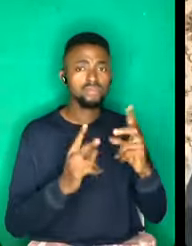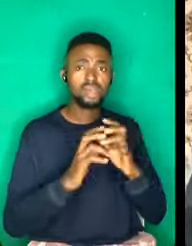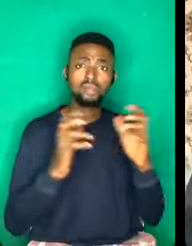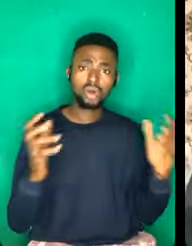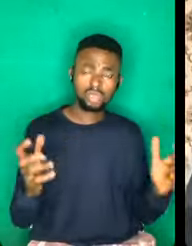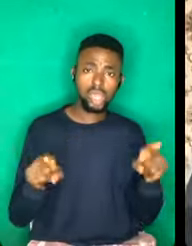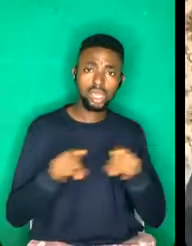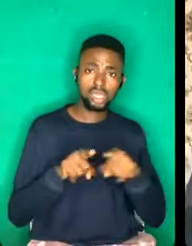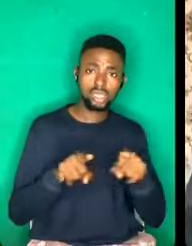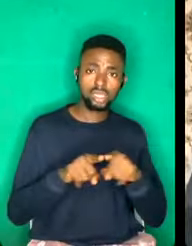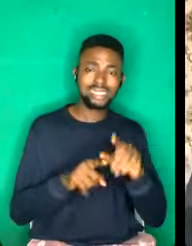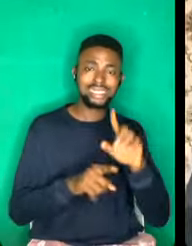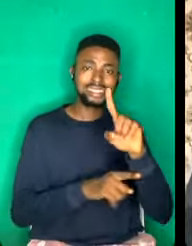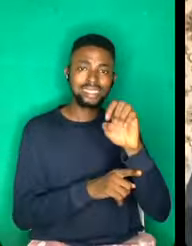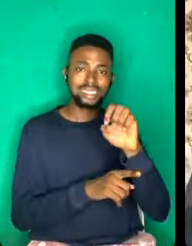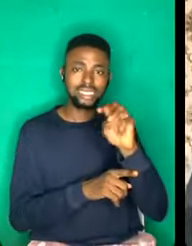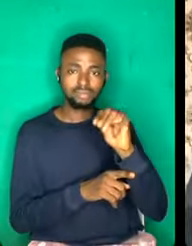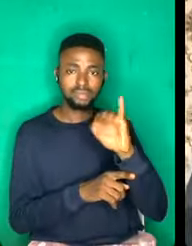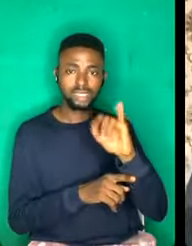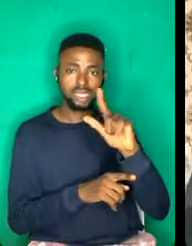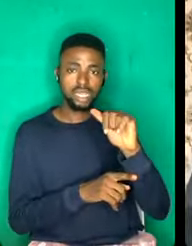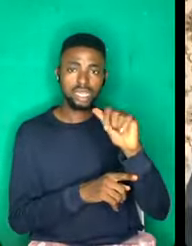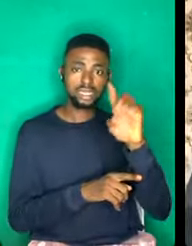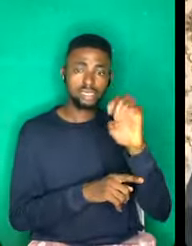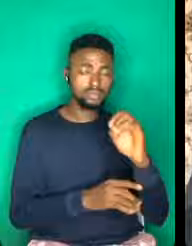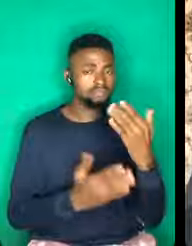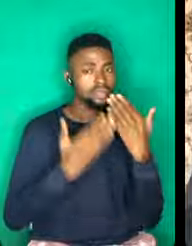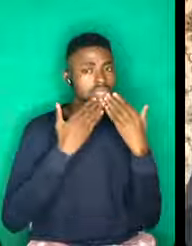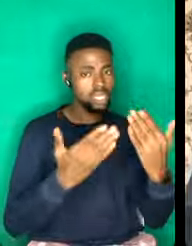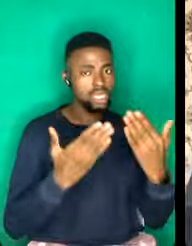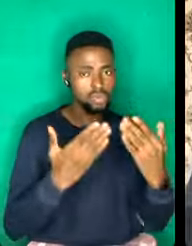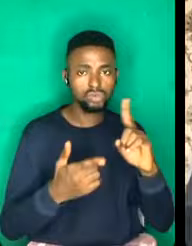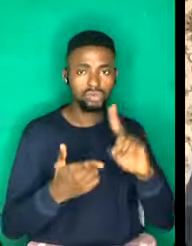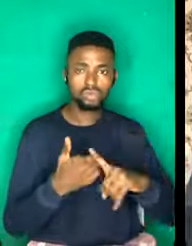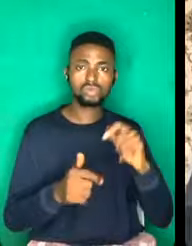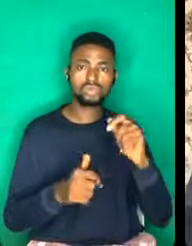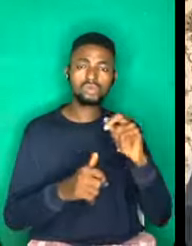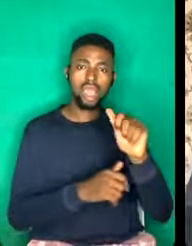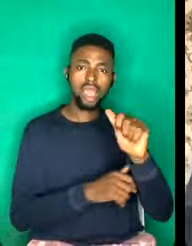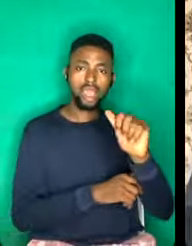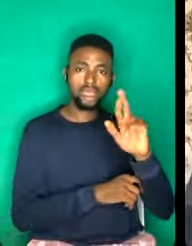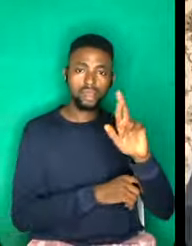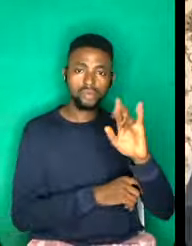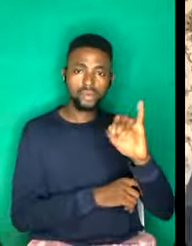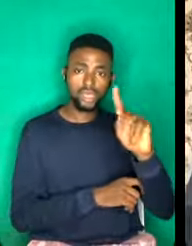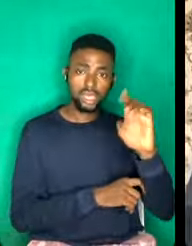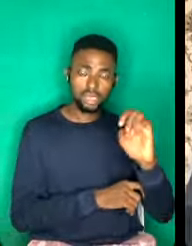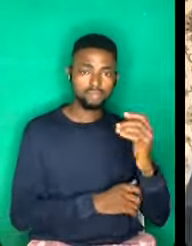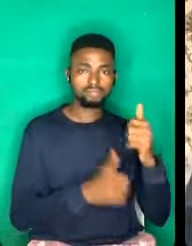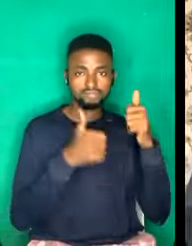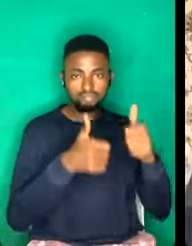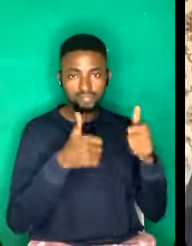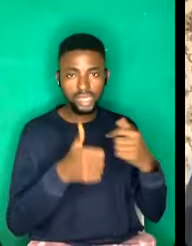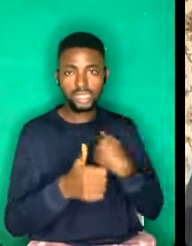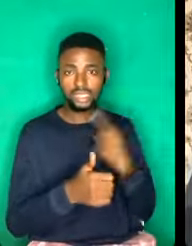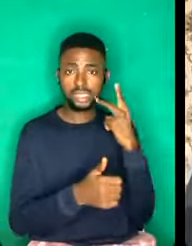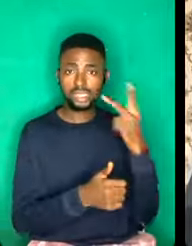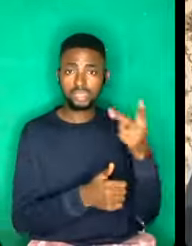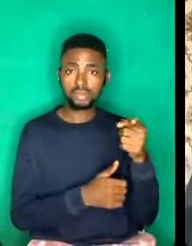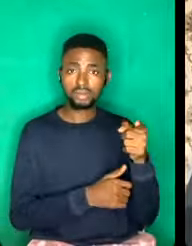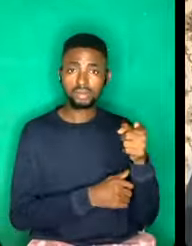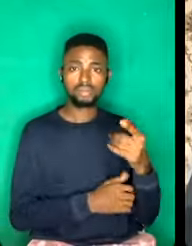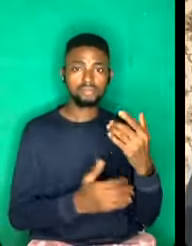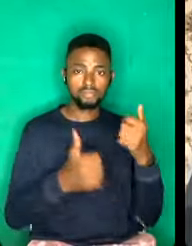to Demilade as well. Thank you very much. To everybody, I really care. I say well done. I see you. I caught eye for you. Well